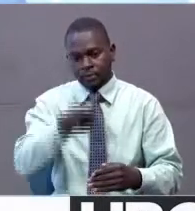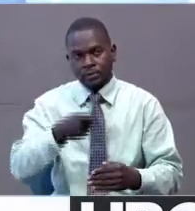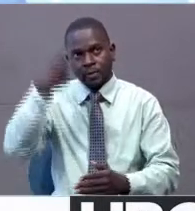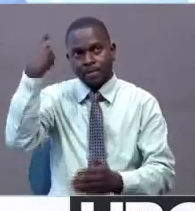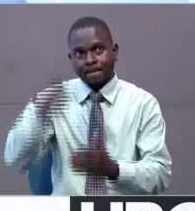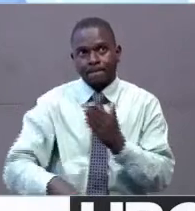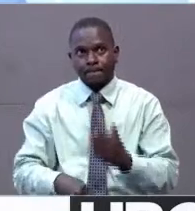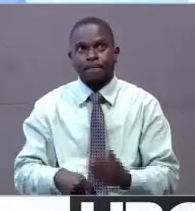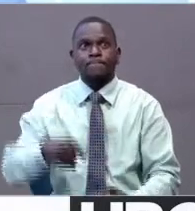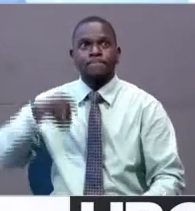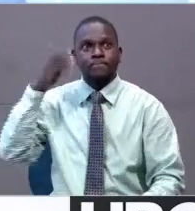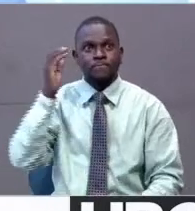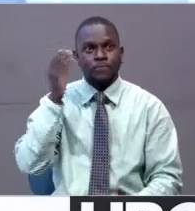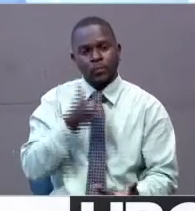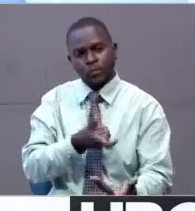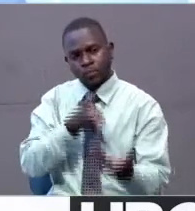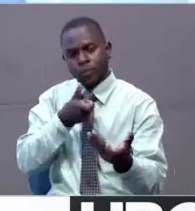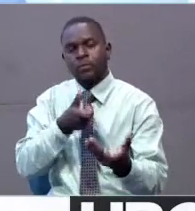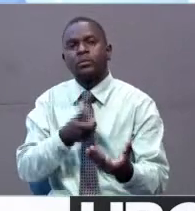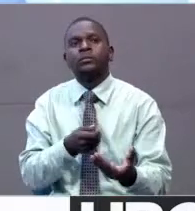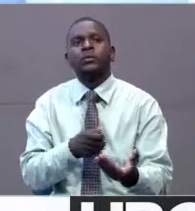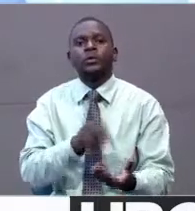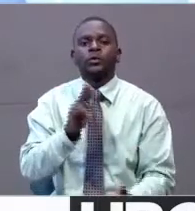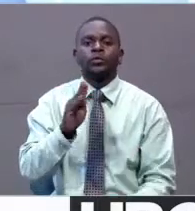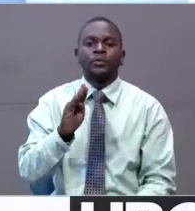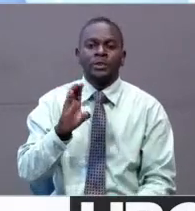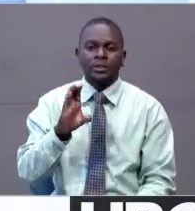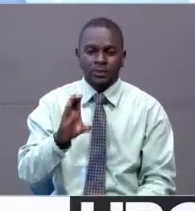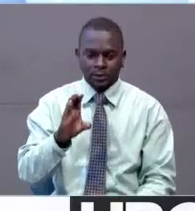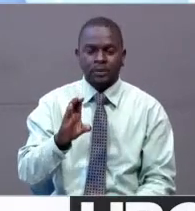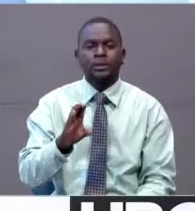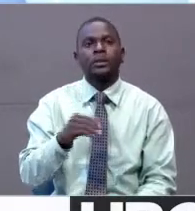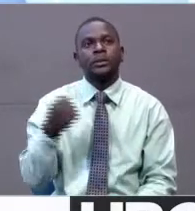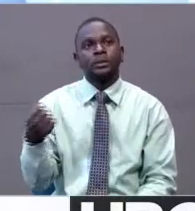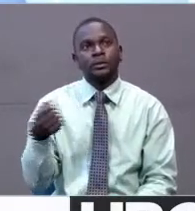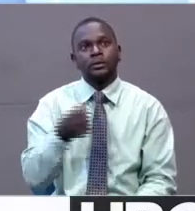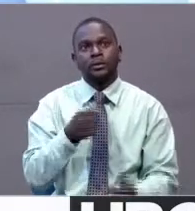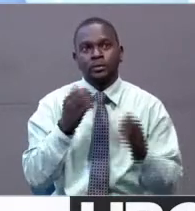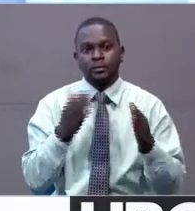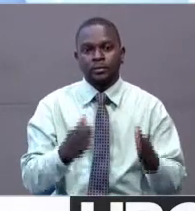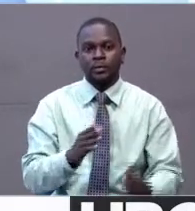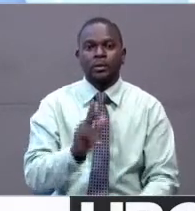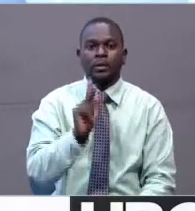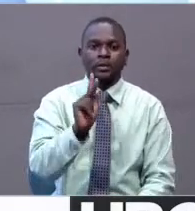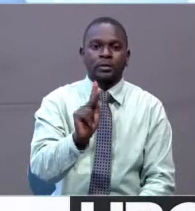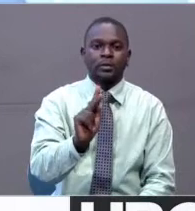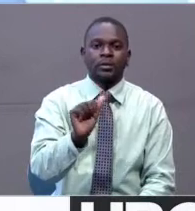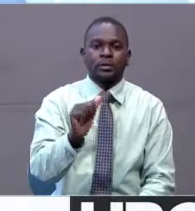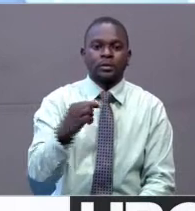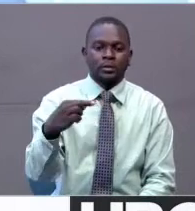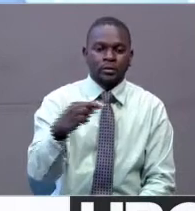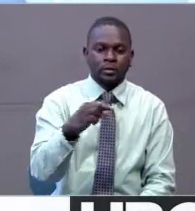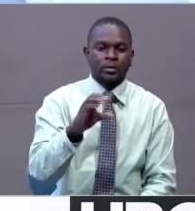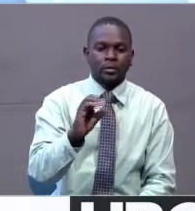of manslaughter when he killed the Uganda Broadcasting Corporation employee Robert Kagolo.